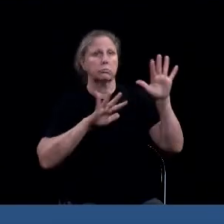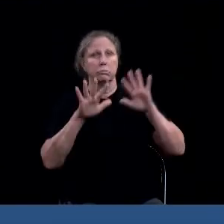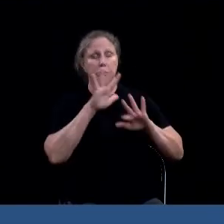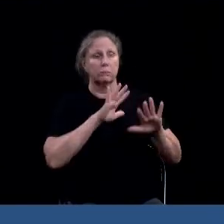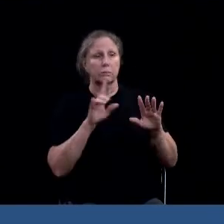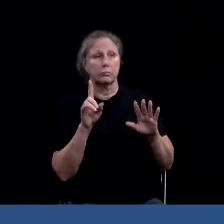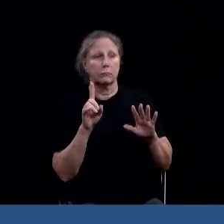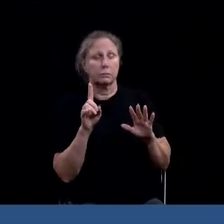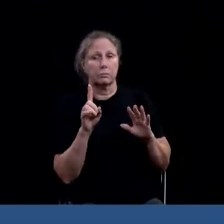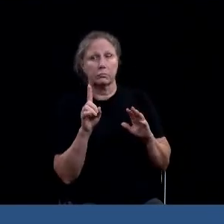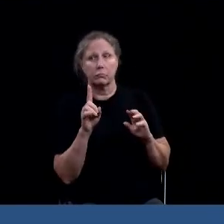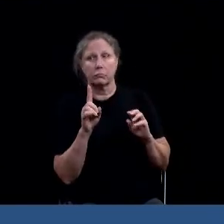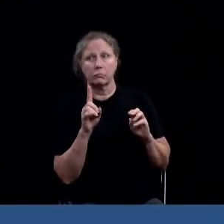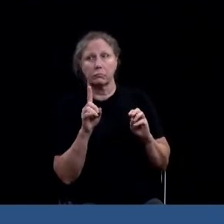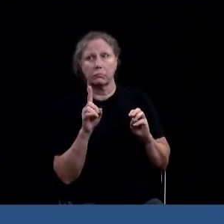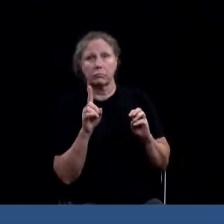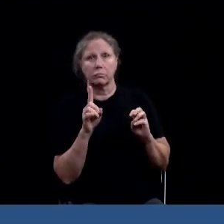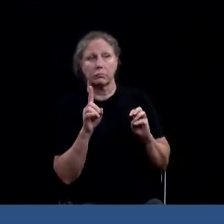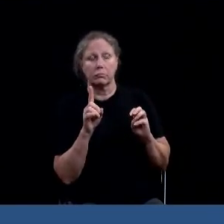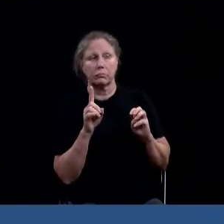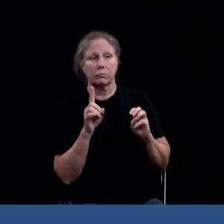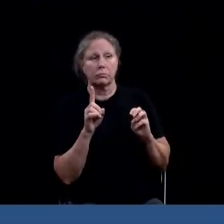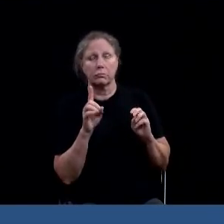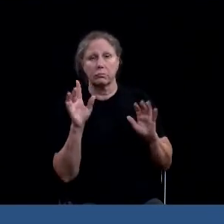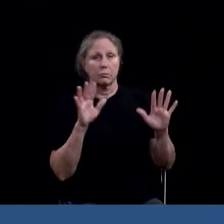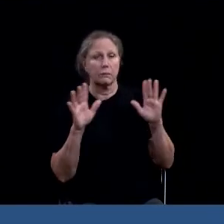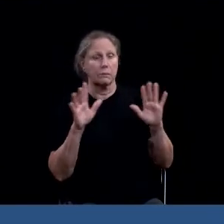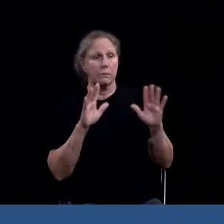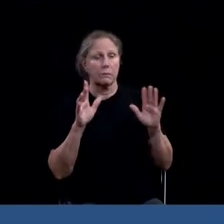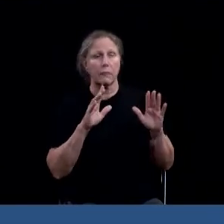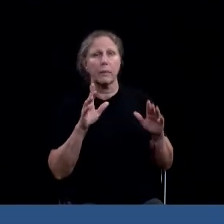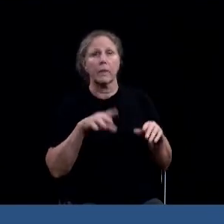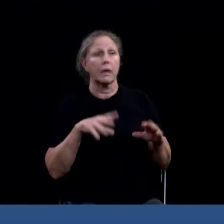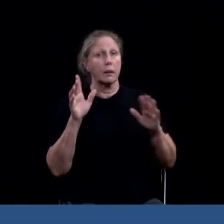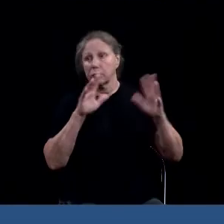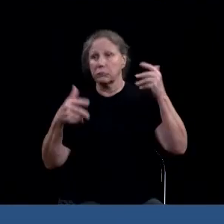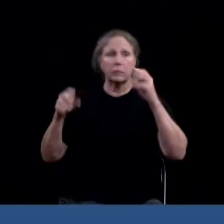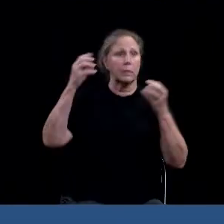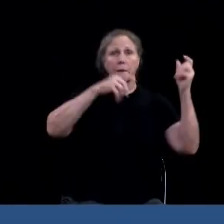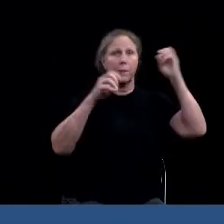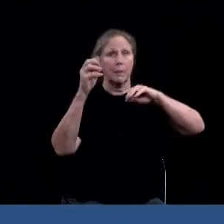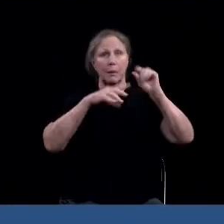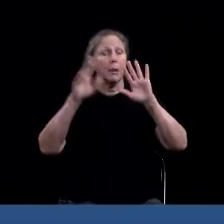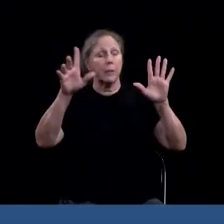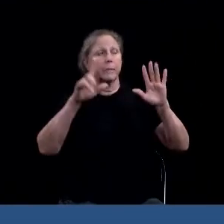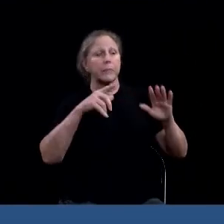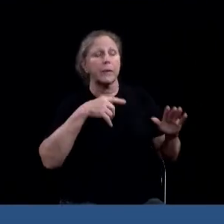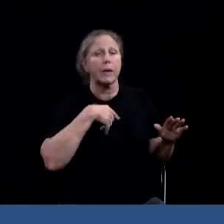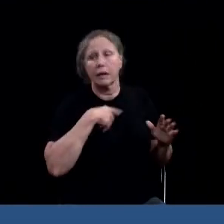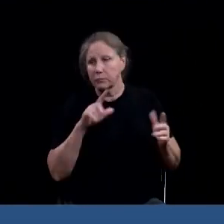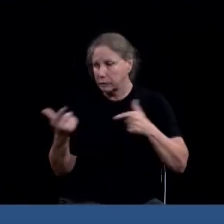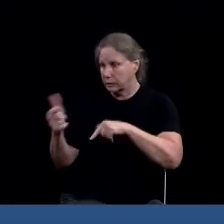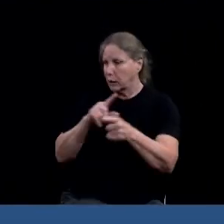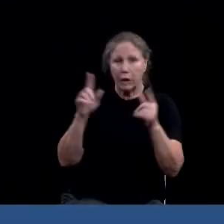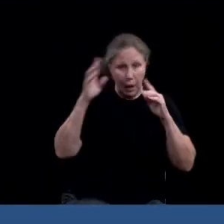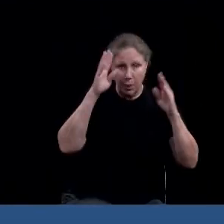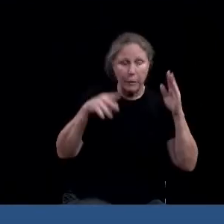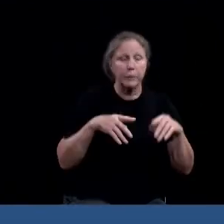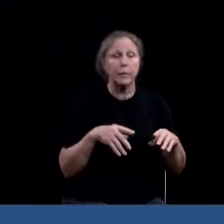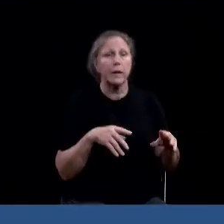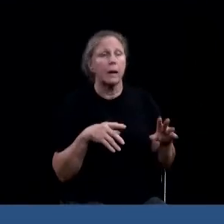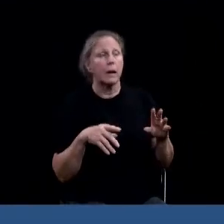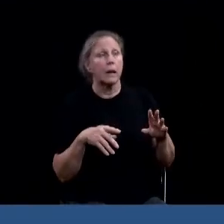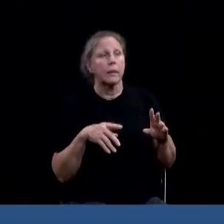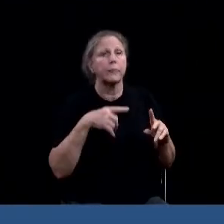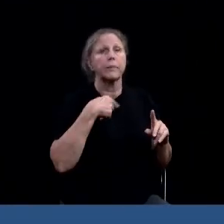Hi, Millette. Go ahead, Darius. Oh, How are okay. you? Hey, this is Darius. I just wanted to say, you said